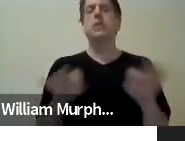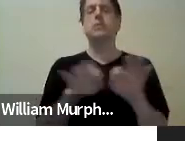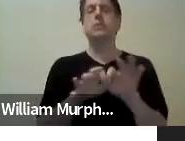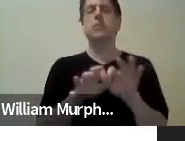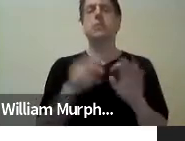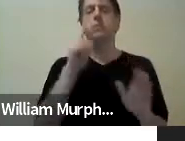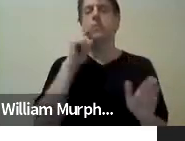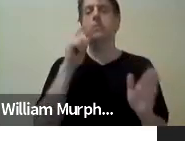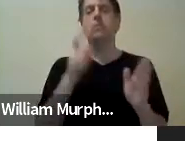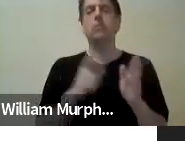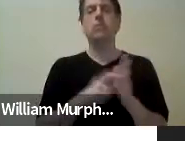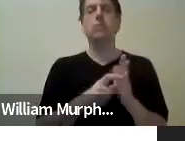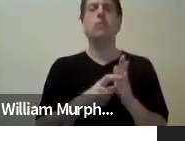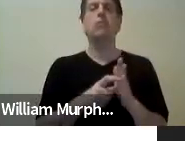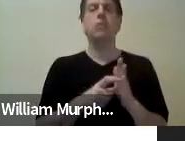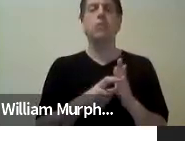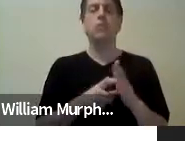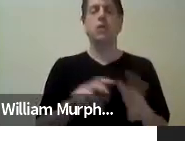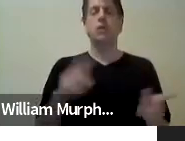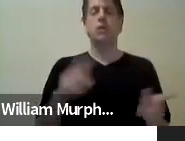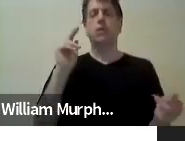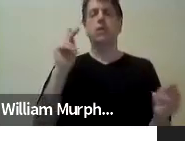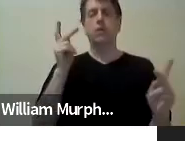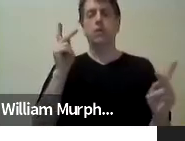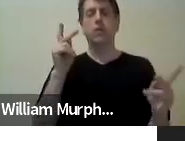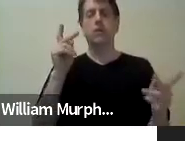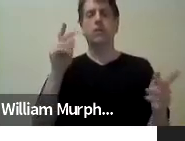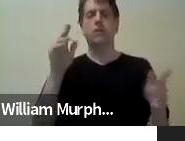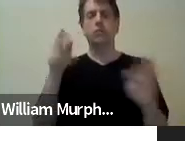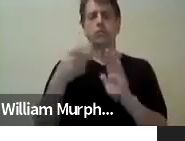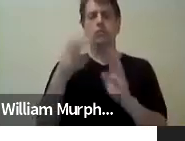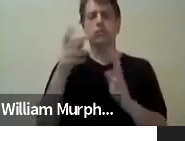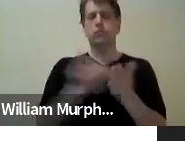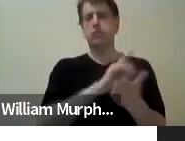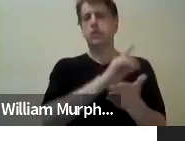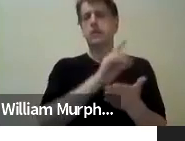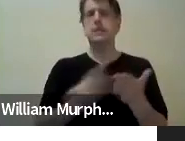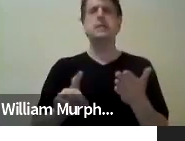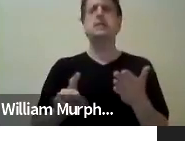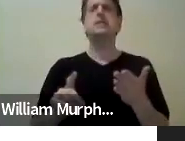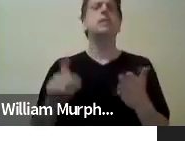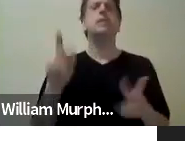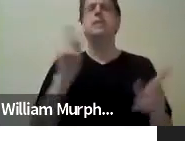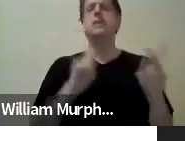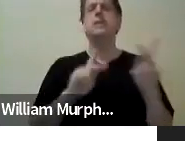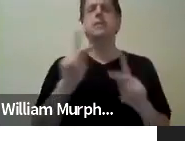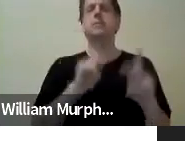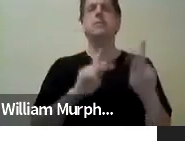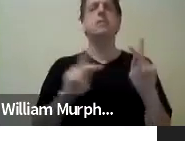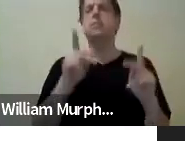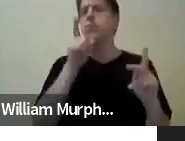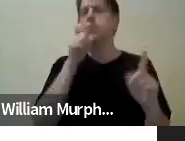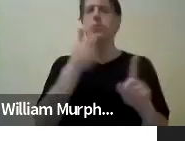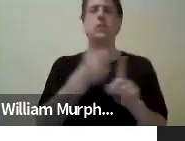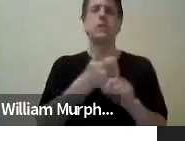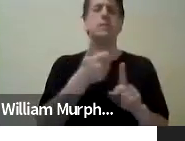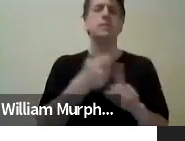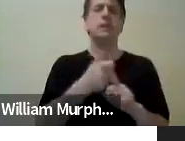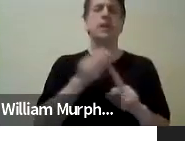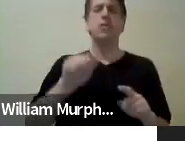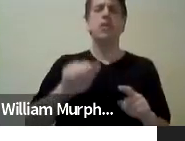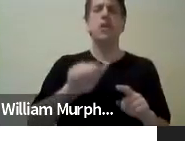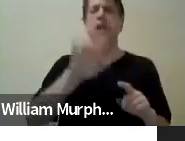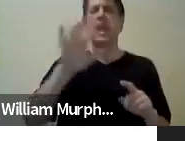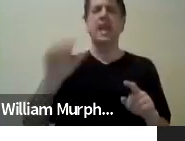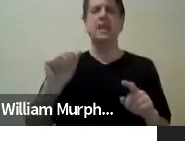recognize xenophobia and the impact that COVID-19 has had on people who are of Asian